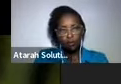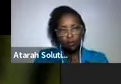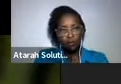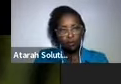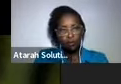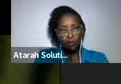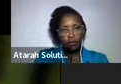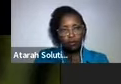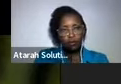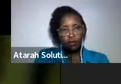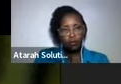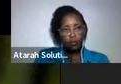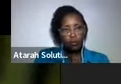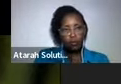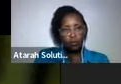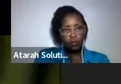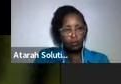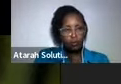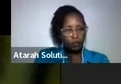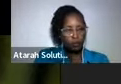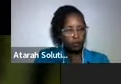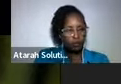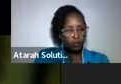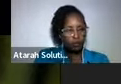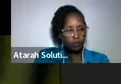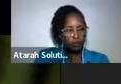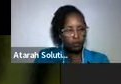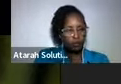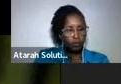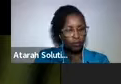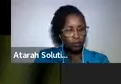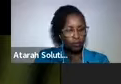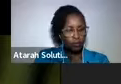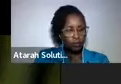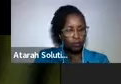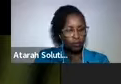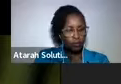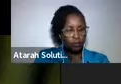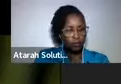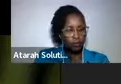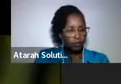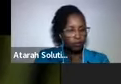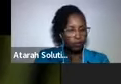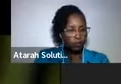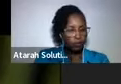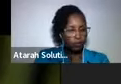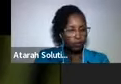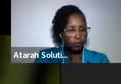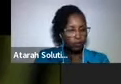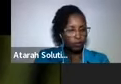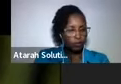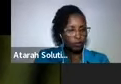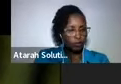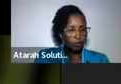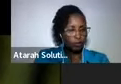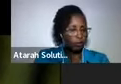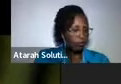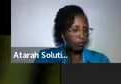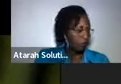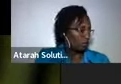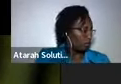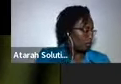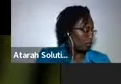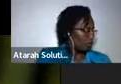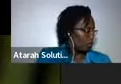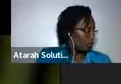actually put in terms of production? And they're like, we want to scale rapidly. So we asked them for an